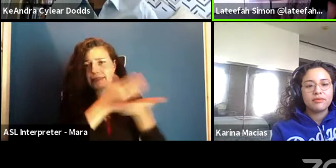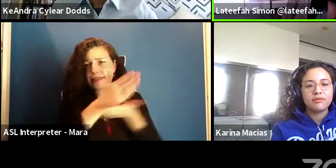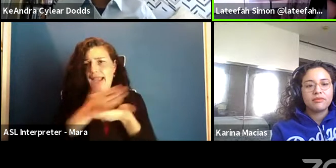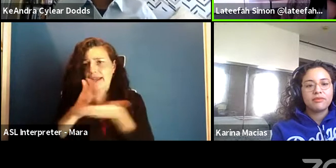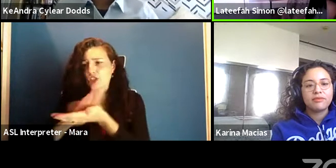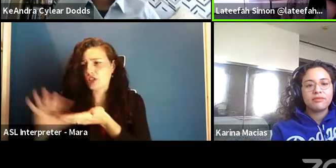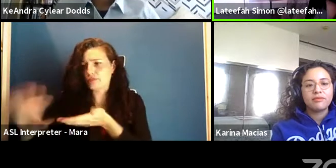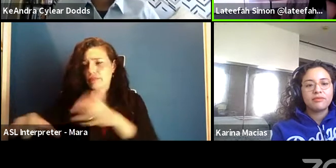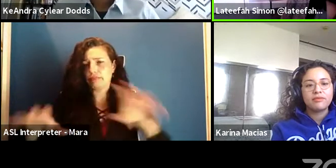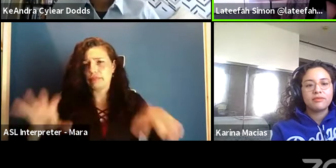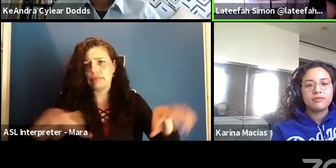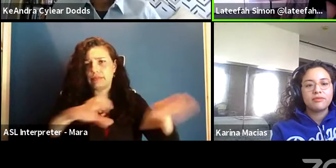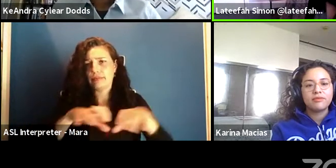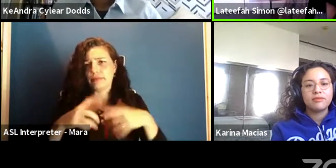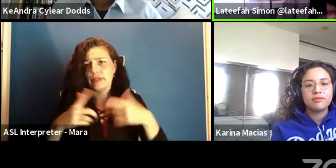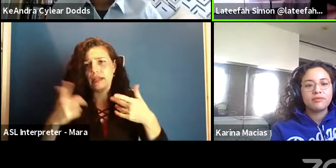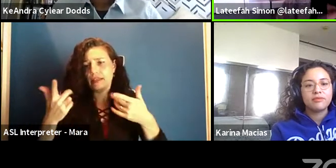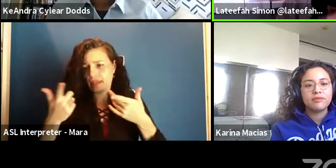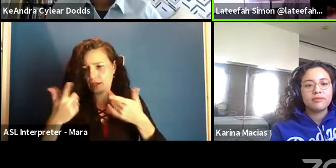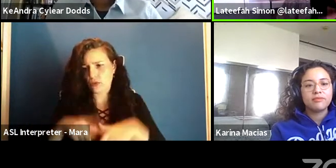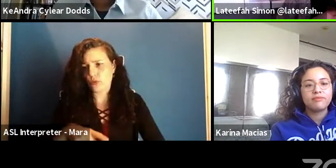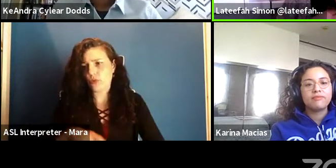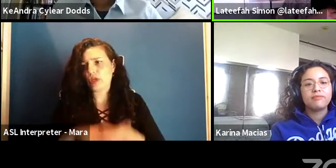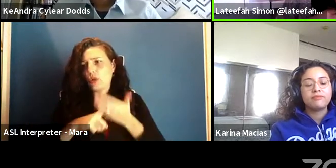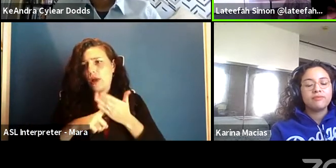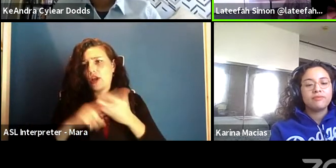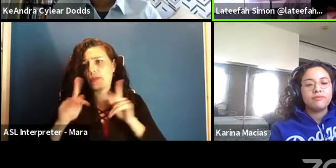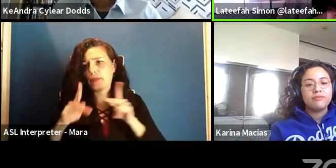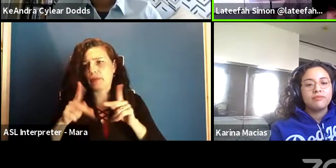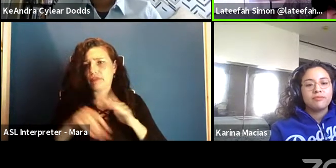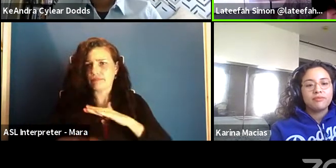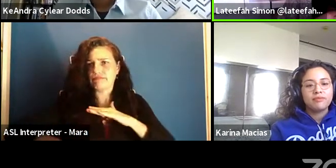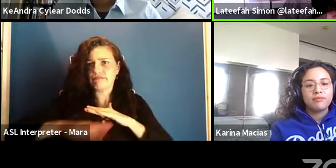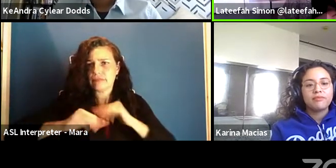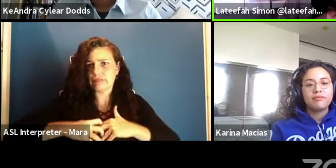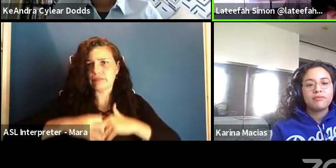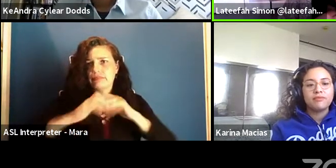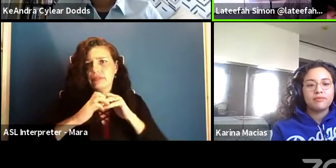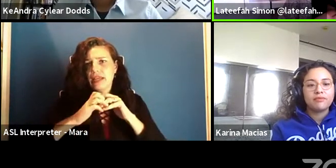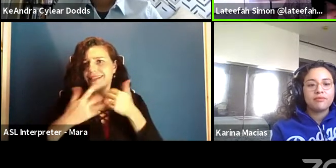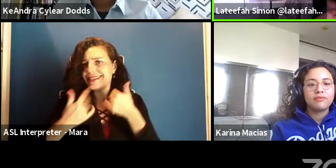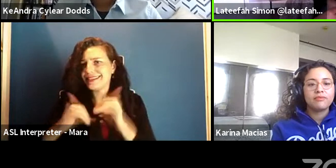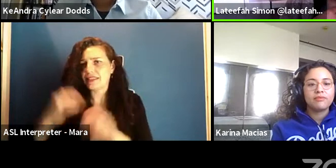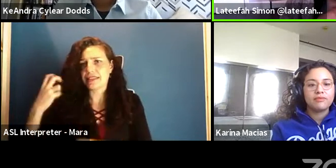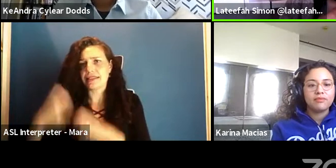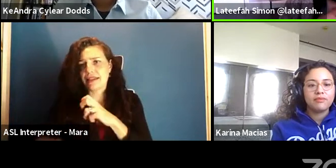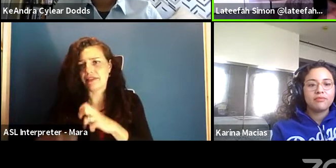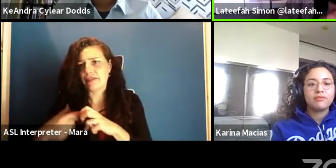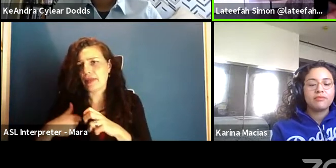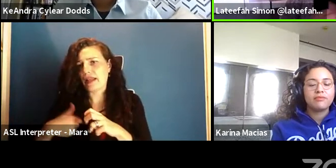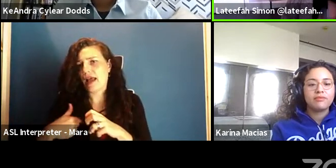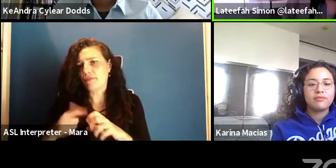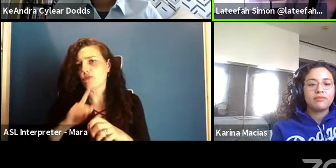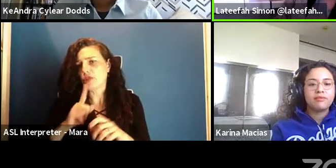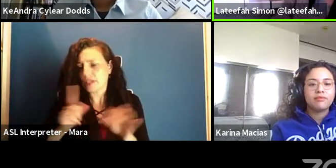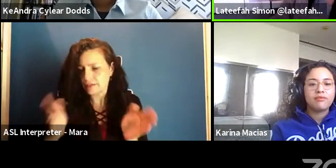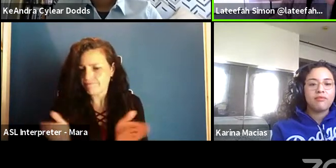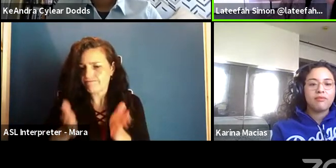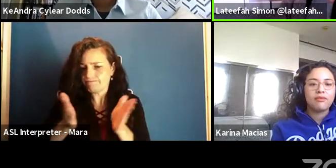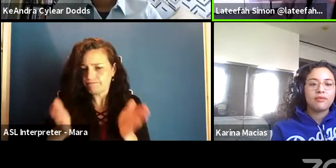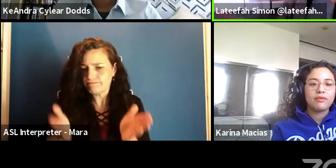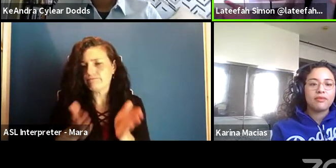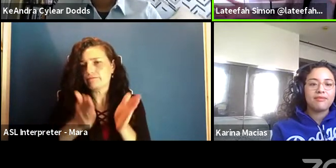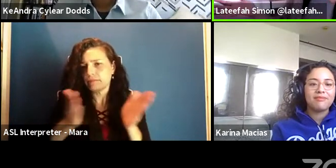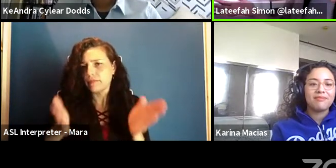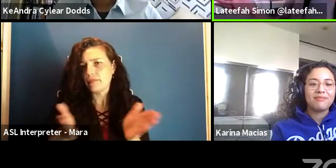we make it so difficult. And even as someone who is trying to move the needle, I am complicit in that. I mean, I'll tell